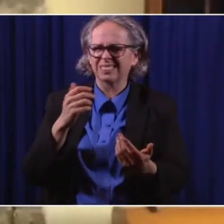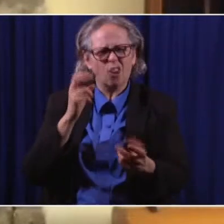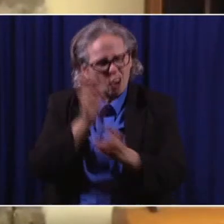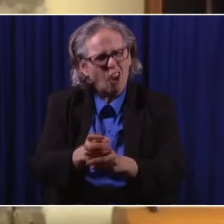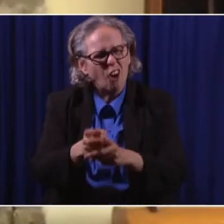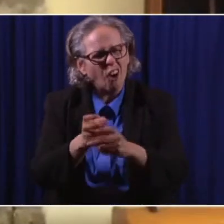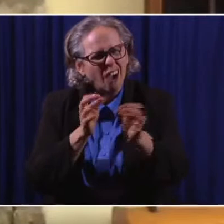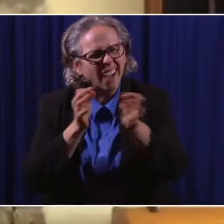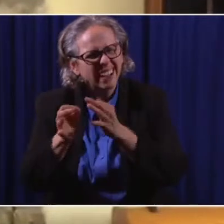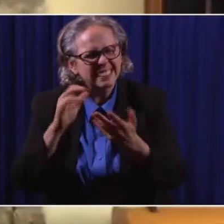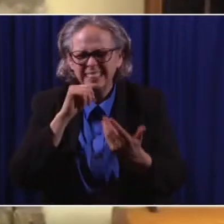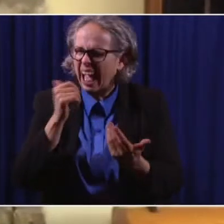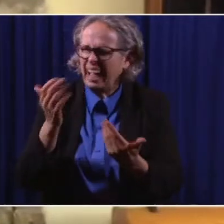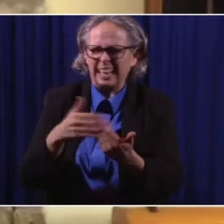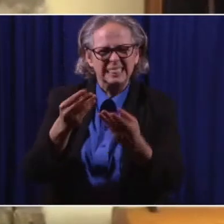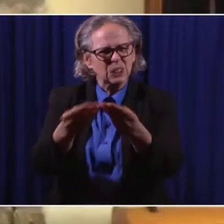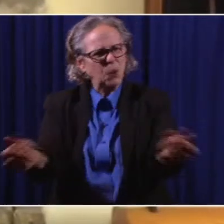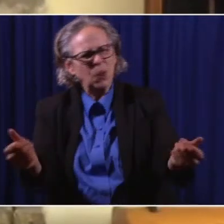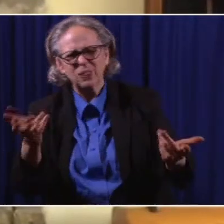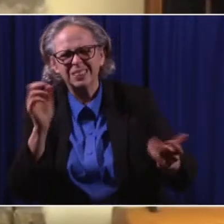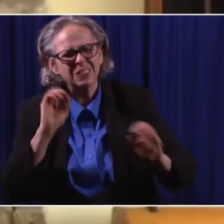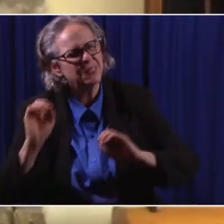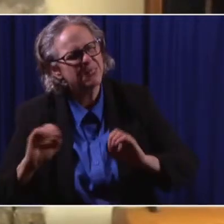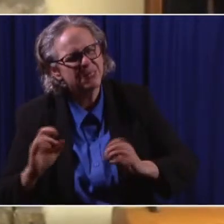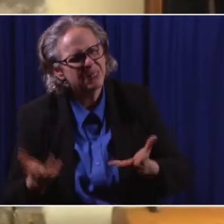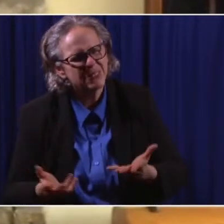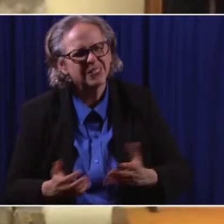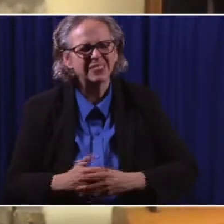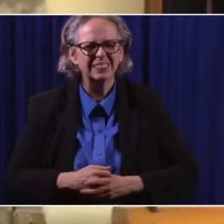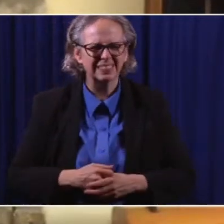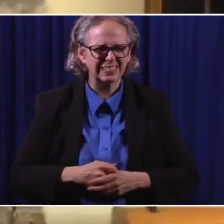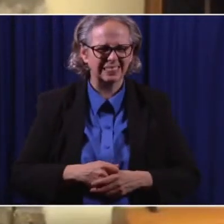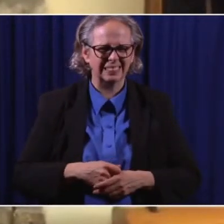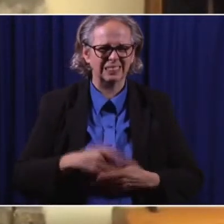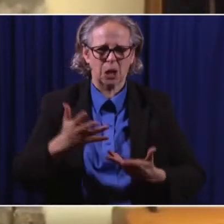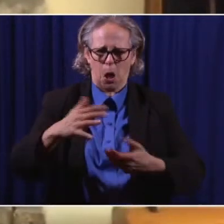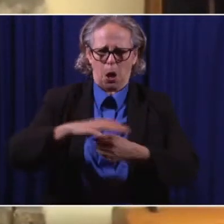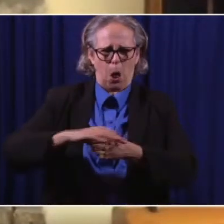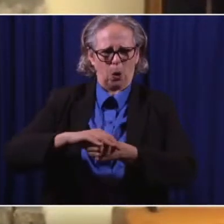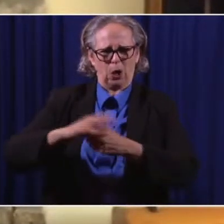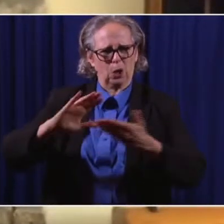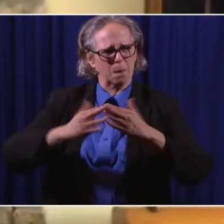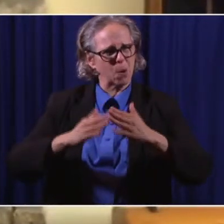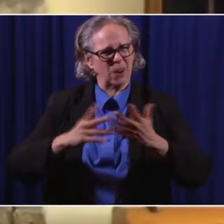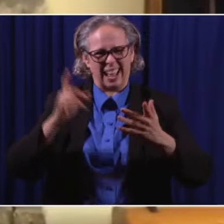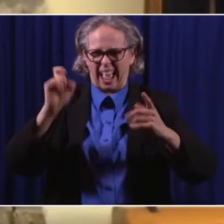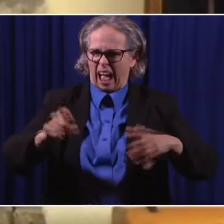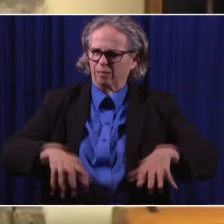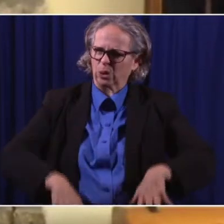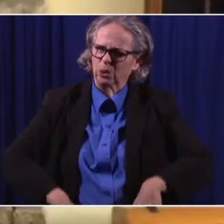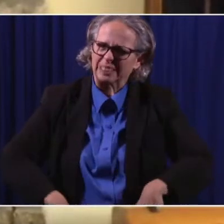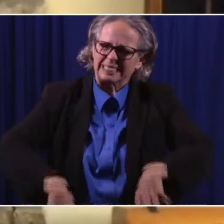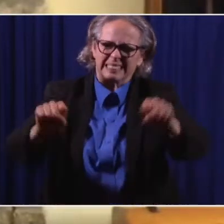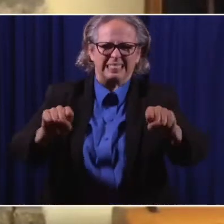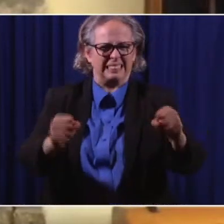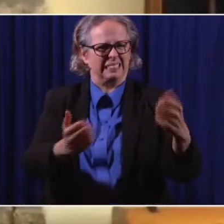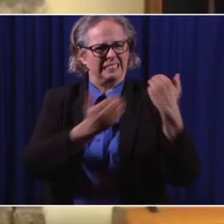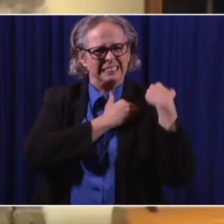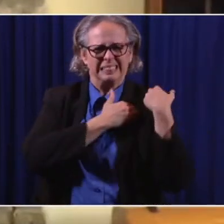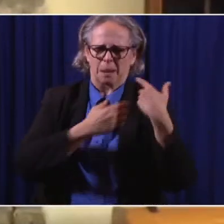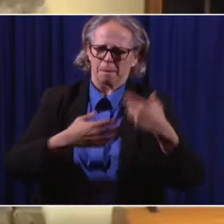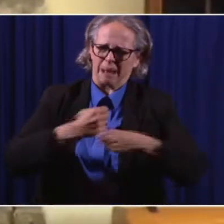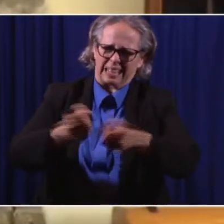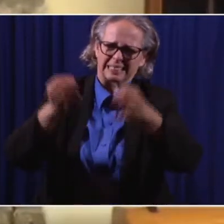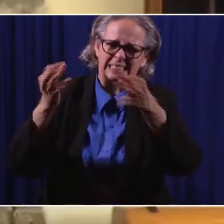We've left it to the local community to make this decision. Part of my job, I think, is to give the local community as